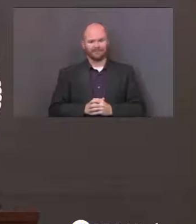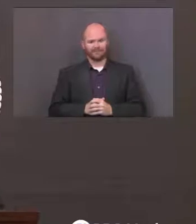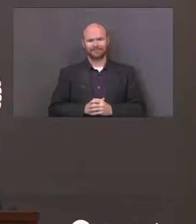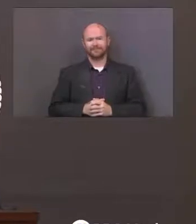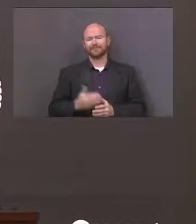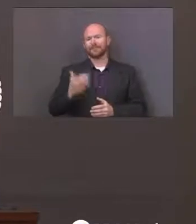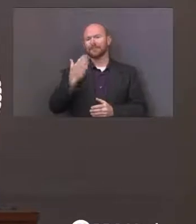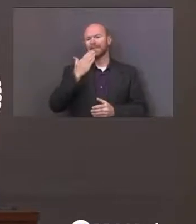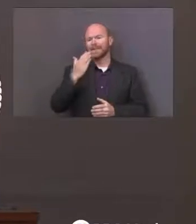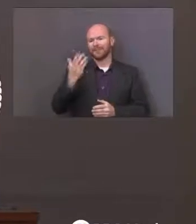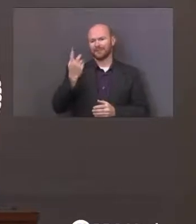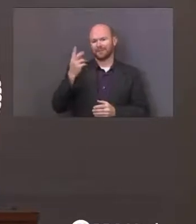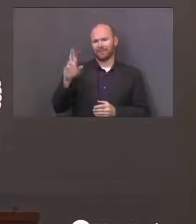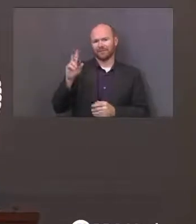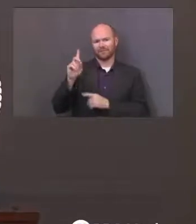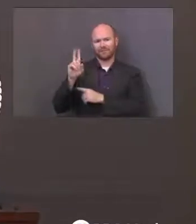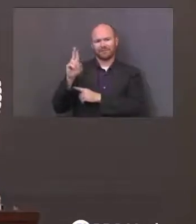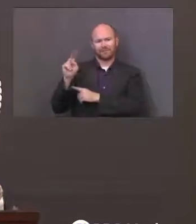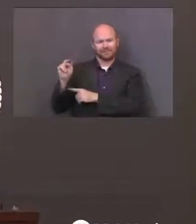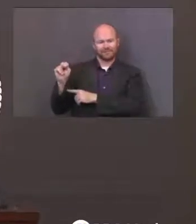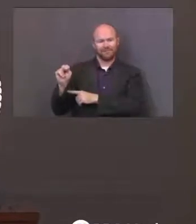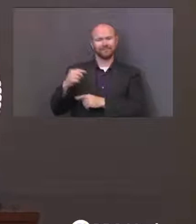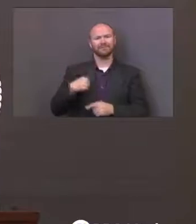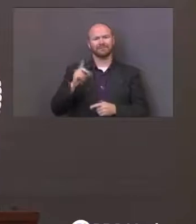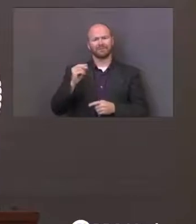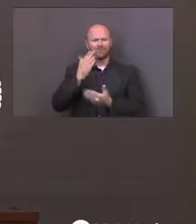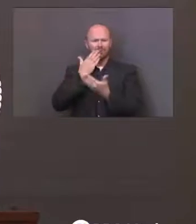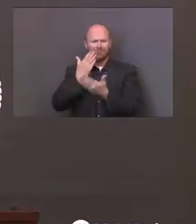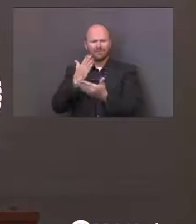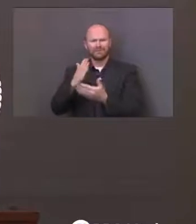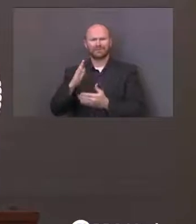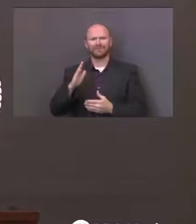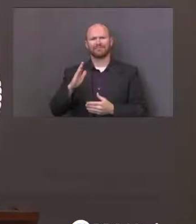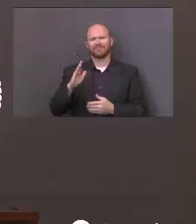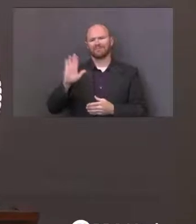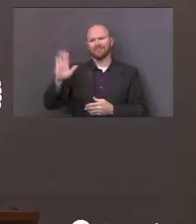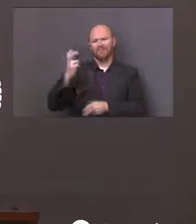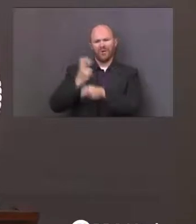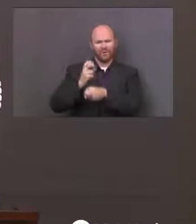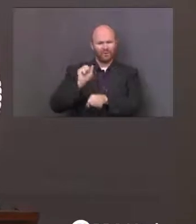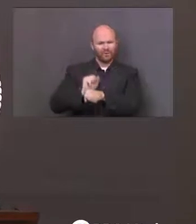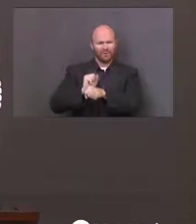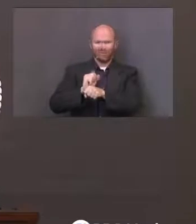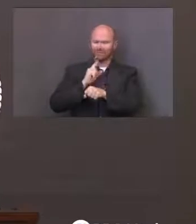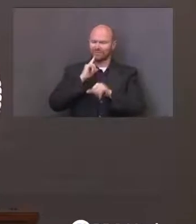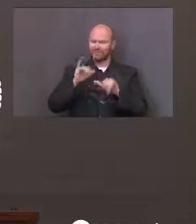Thank you, Dr. Dunn. We appreciate, as always, the work Dr. Dunn's doing.